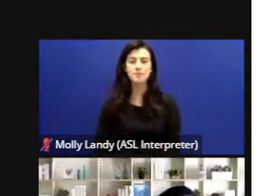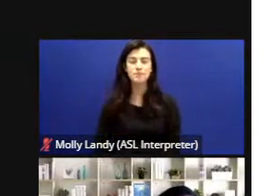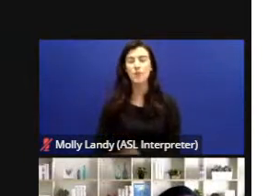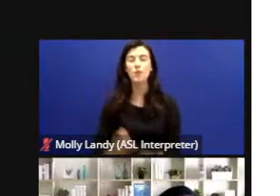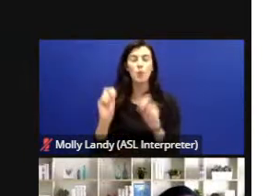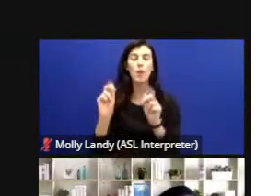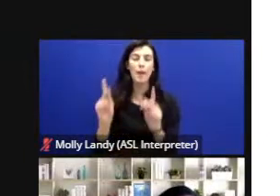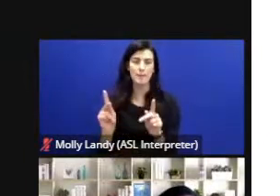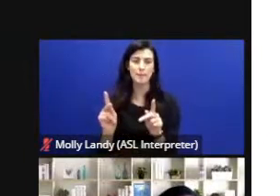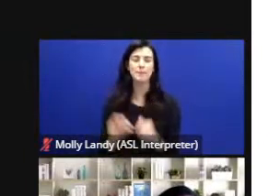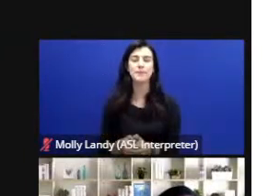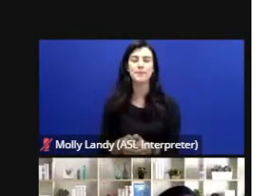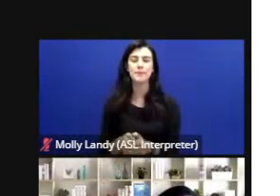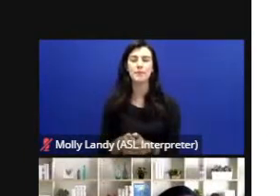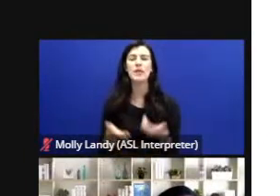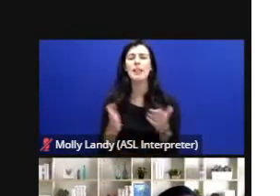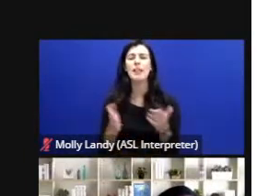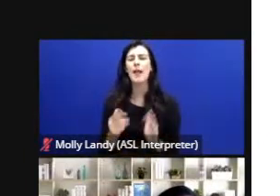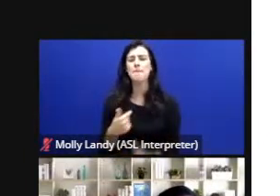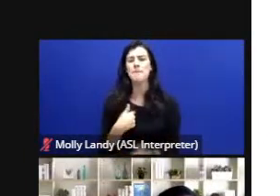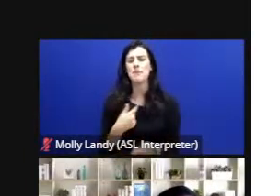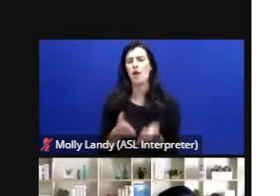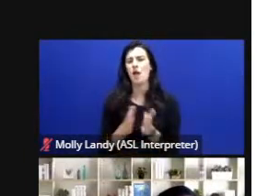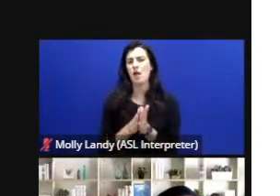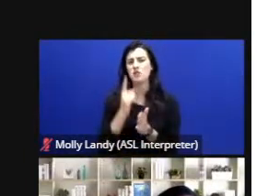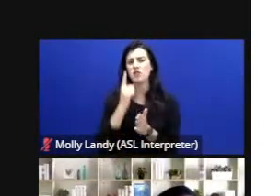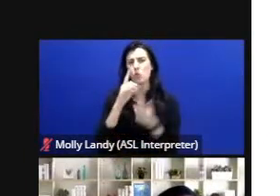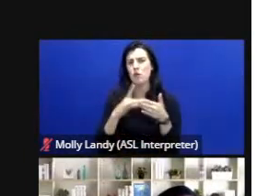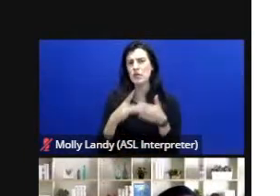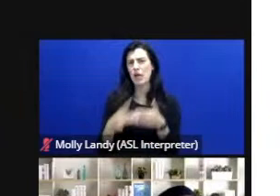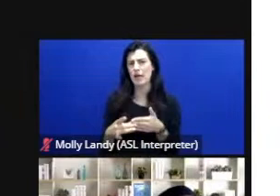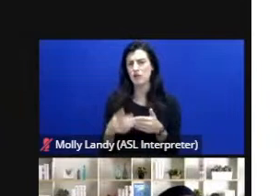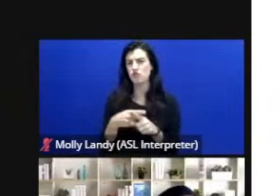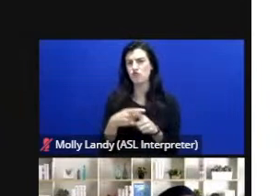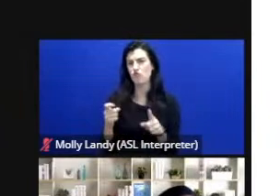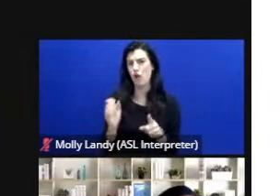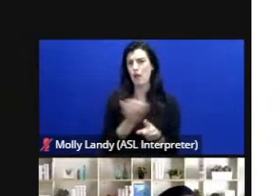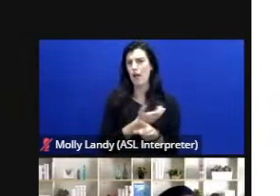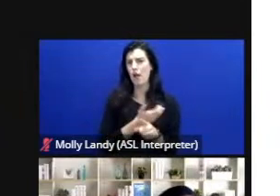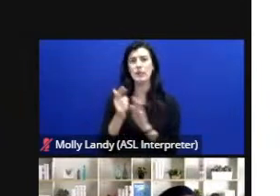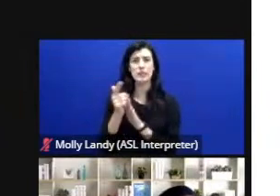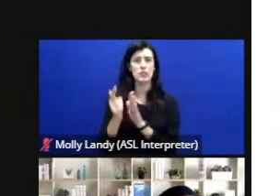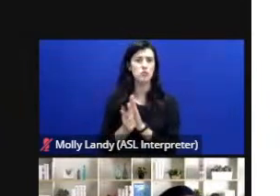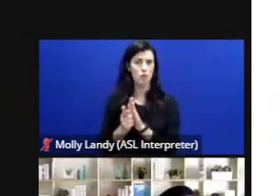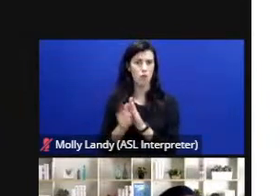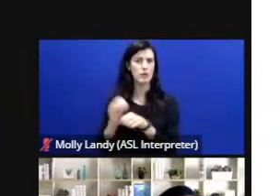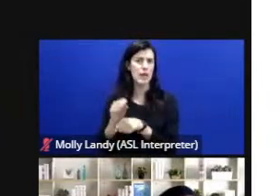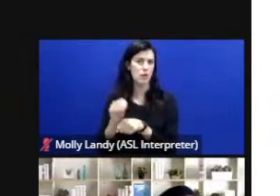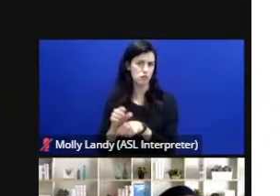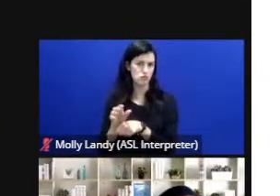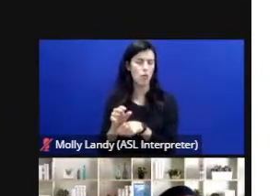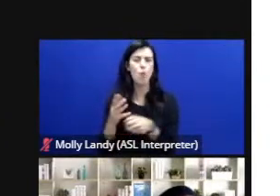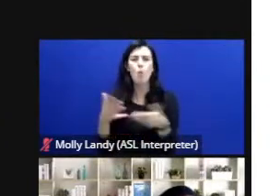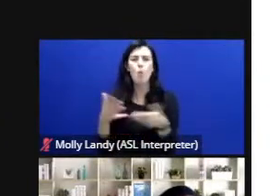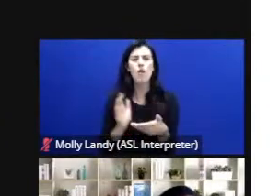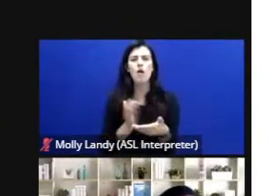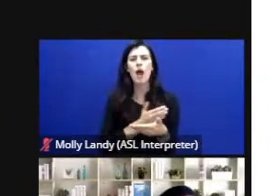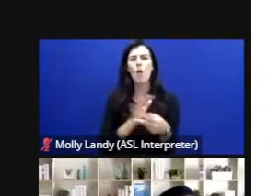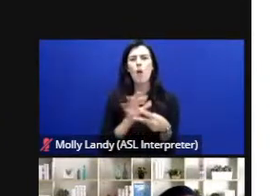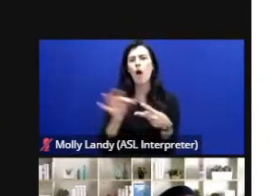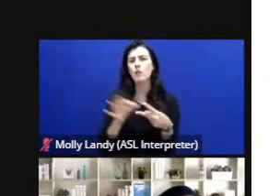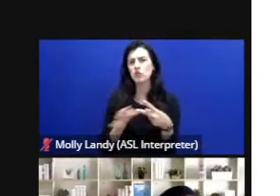Okay. Let me ask for guidance from our legal counsel, what our options are